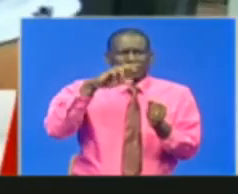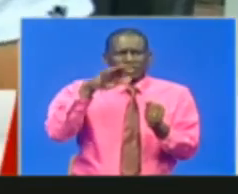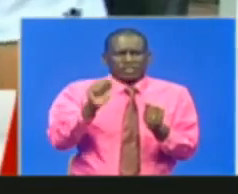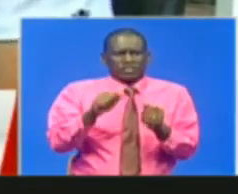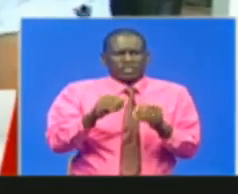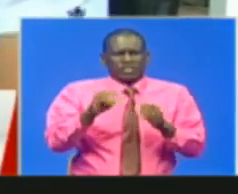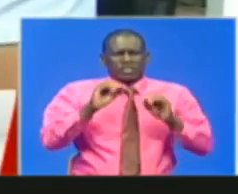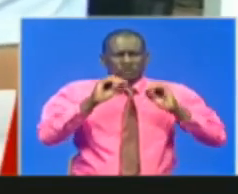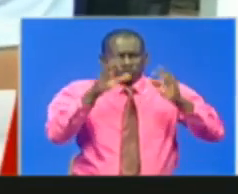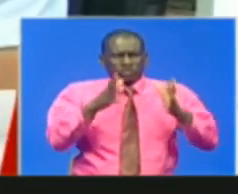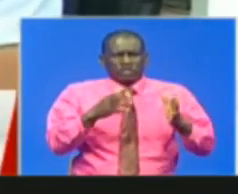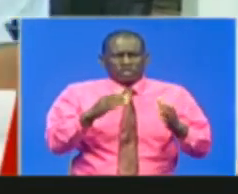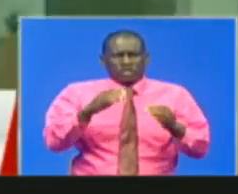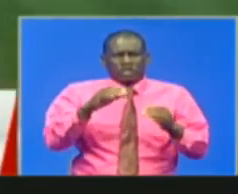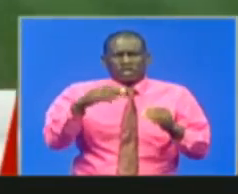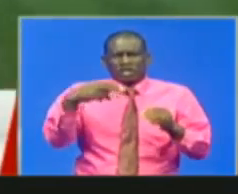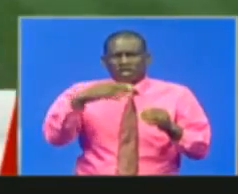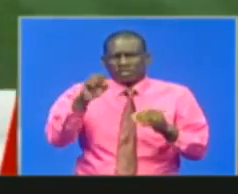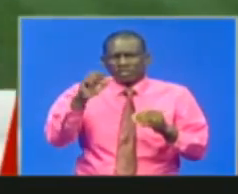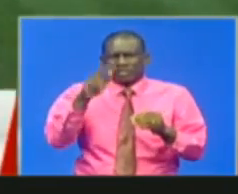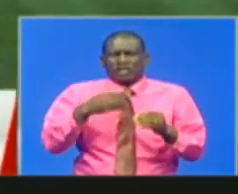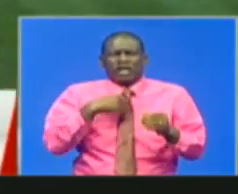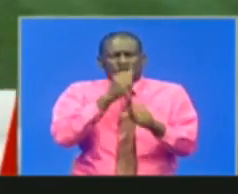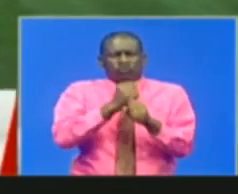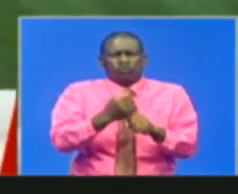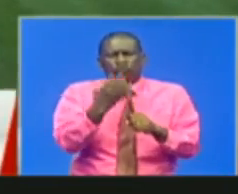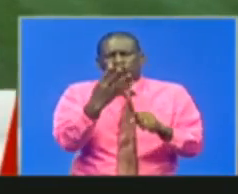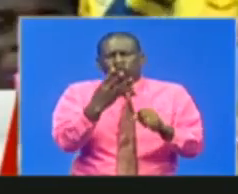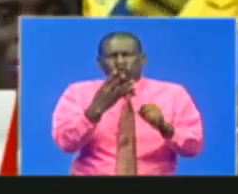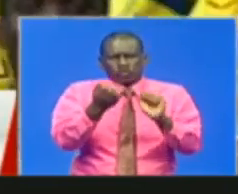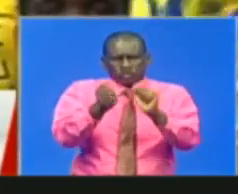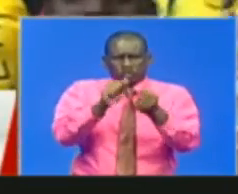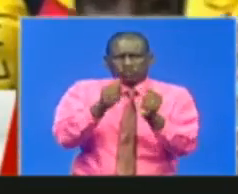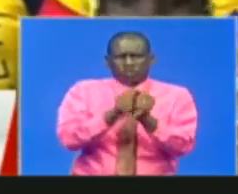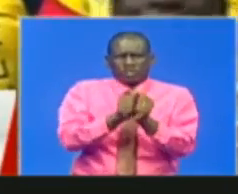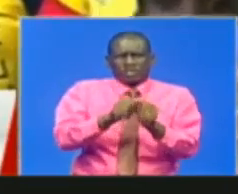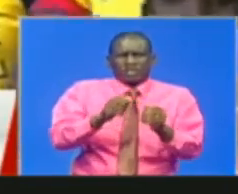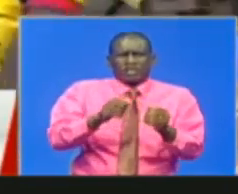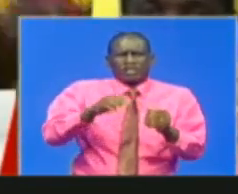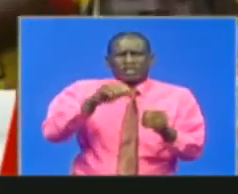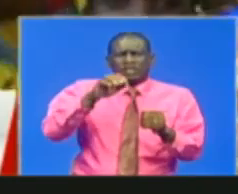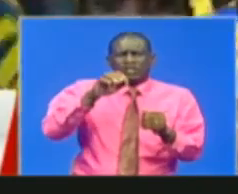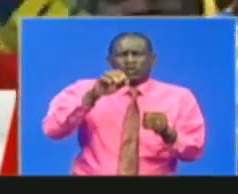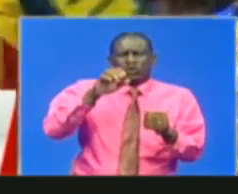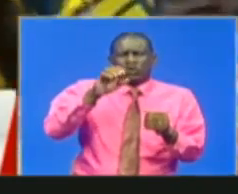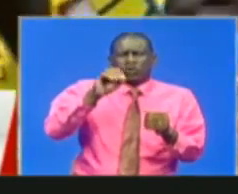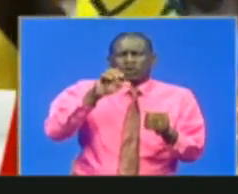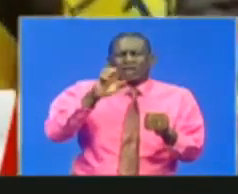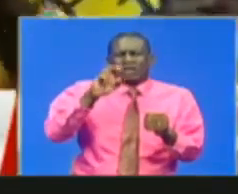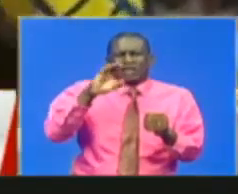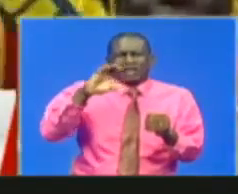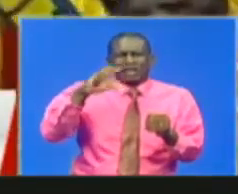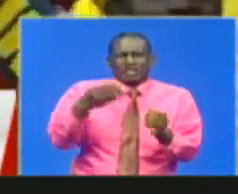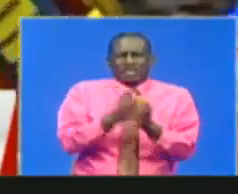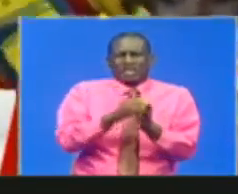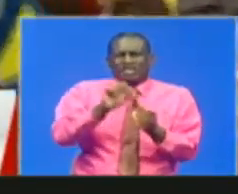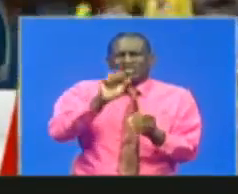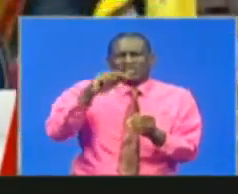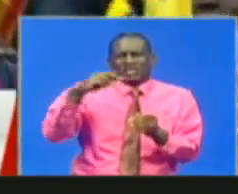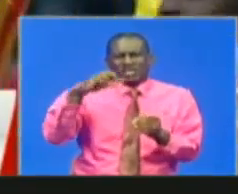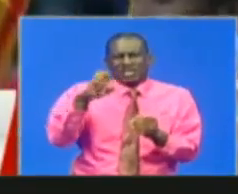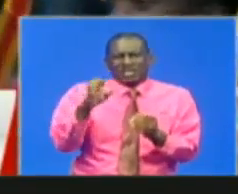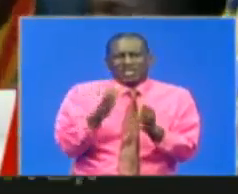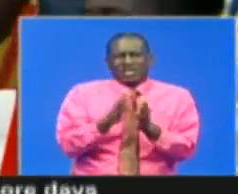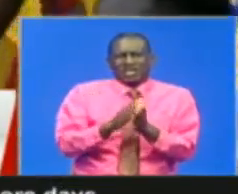coach Hassan Oktay had to make four changes with strikers Denis Oliech and Jacques Tuisenge and defenders Wellington Ocheng and